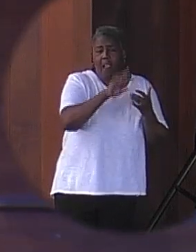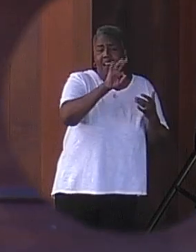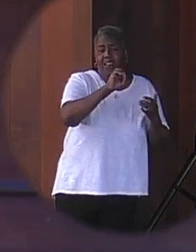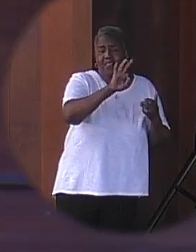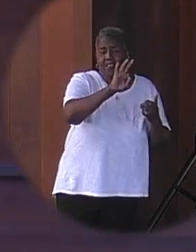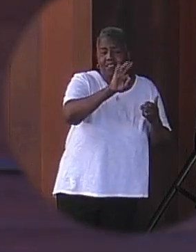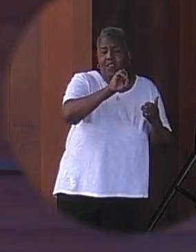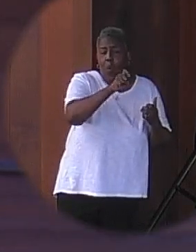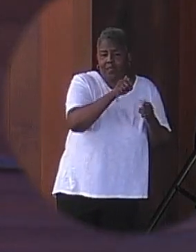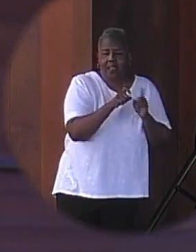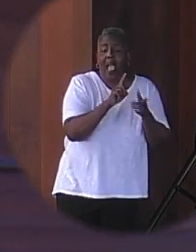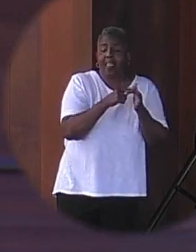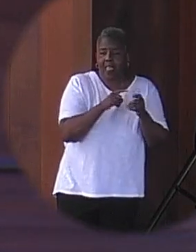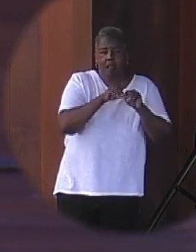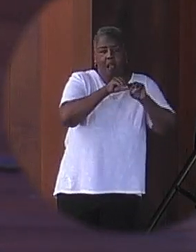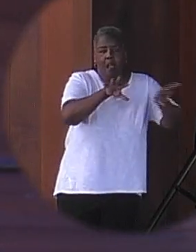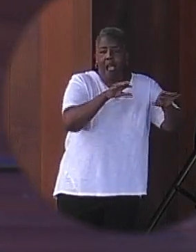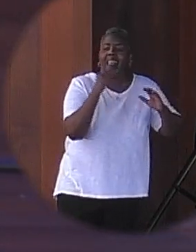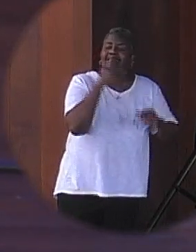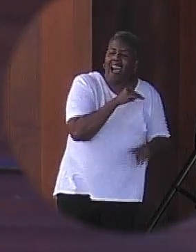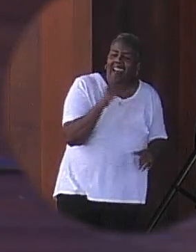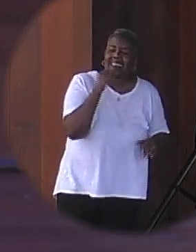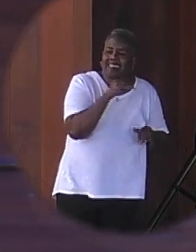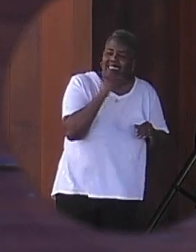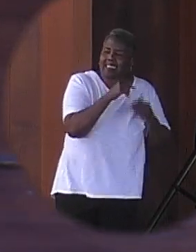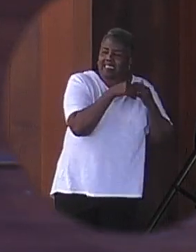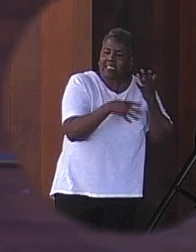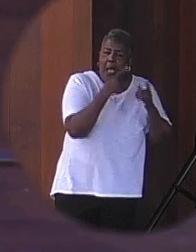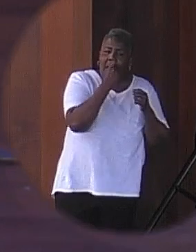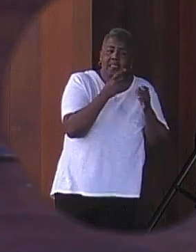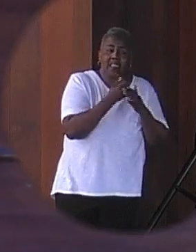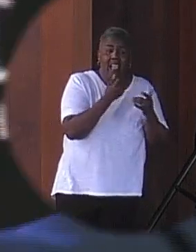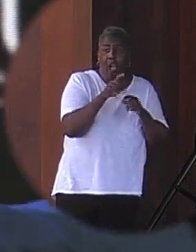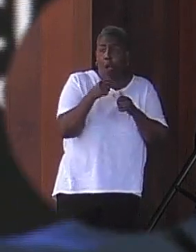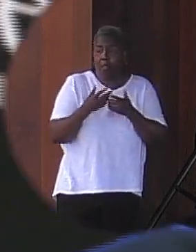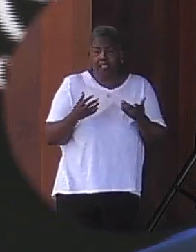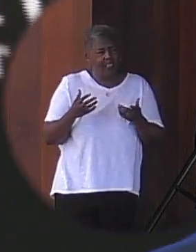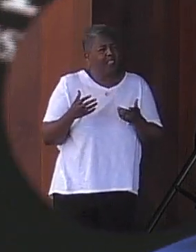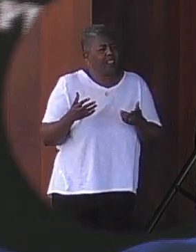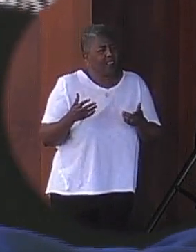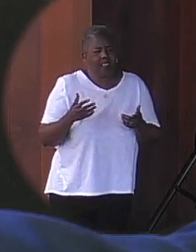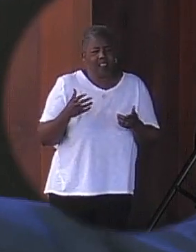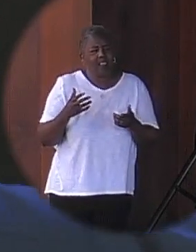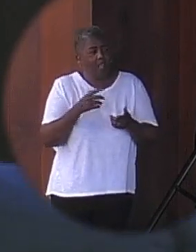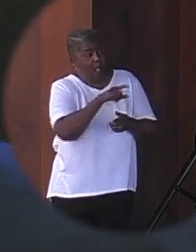And then they put out lies that because others thought was true, they acted on it.